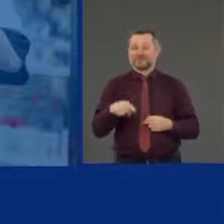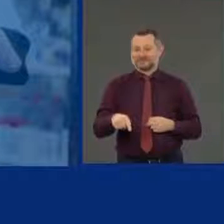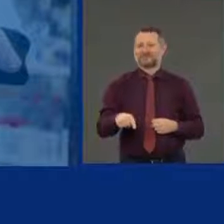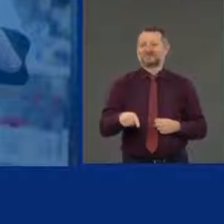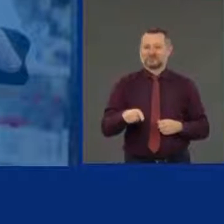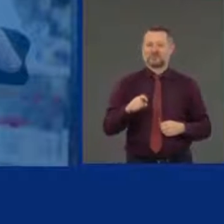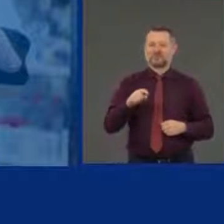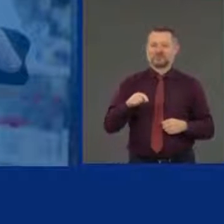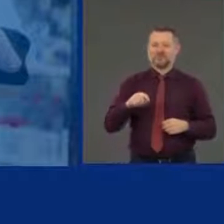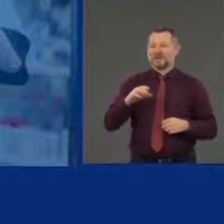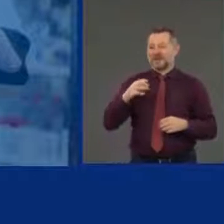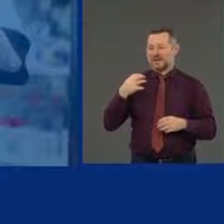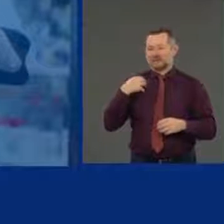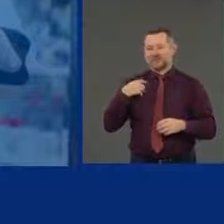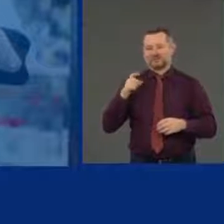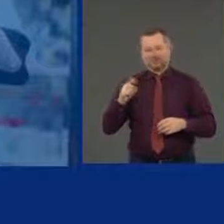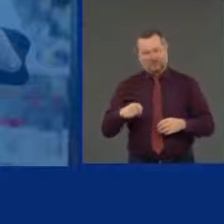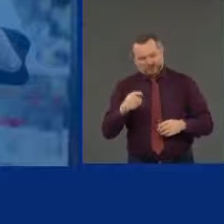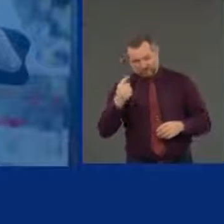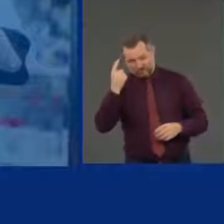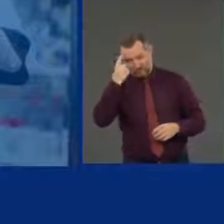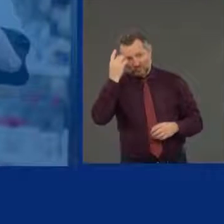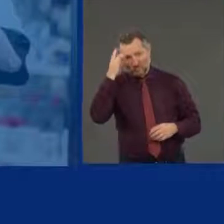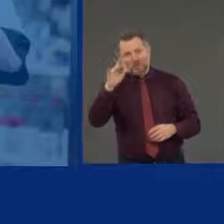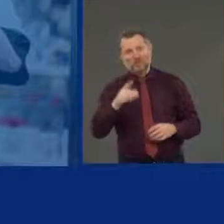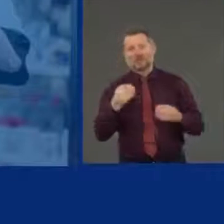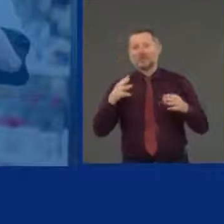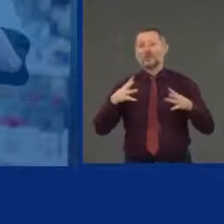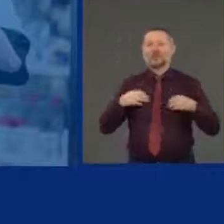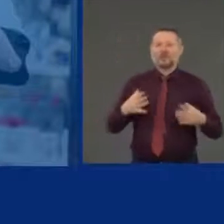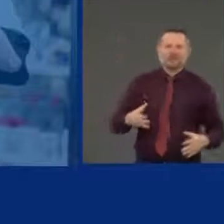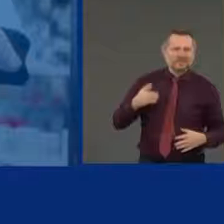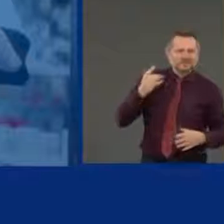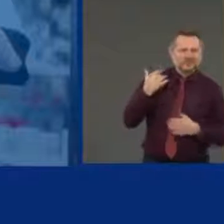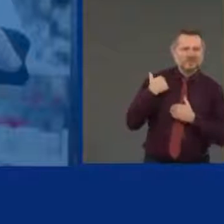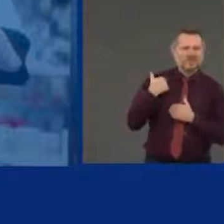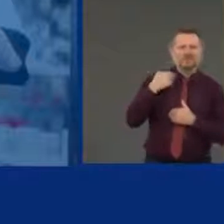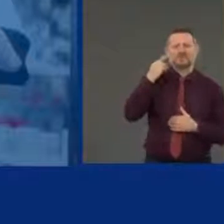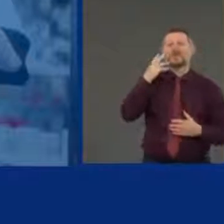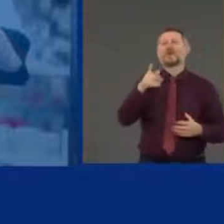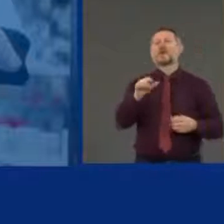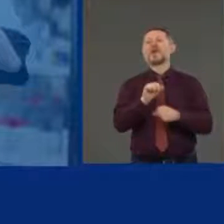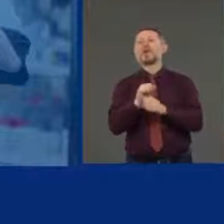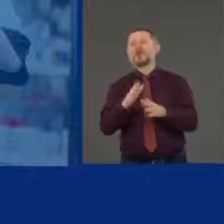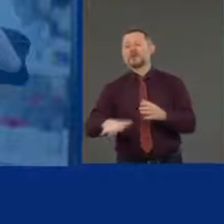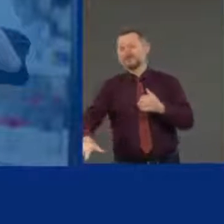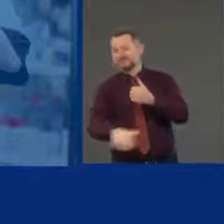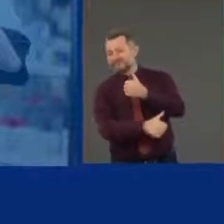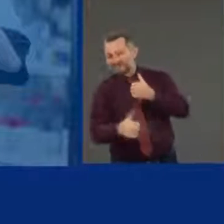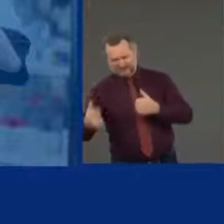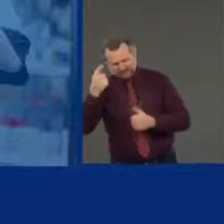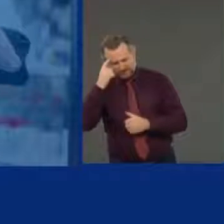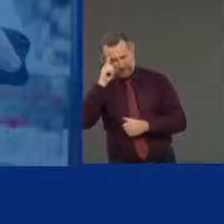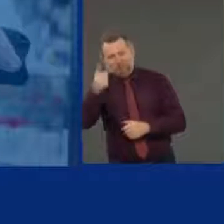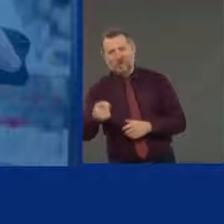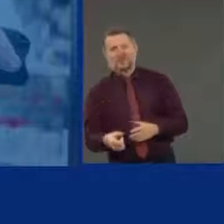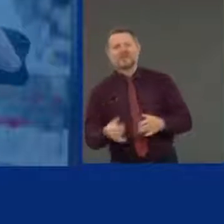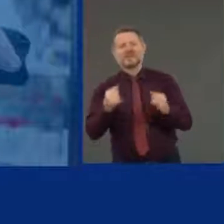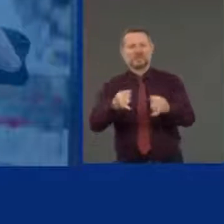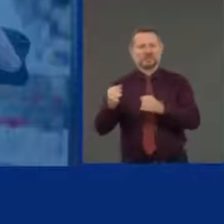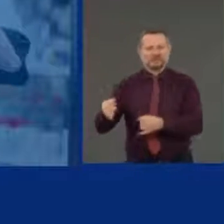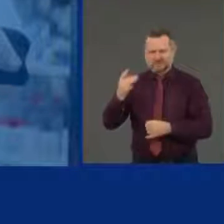smart. Store owners, be smart. Employees, be smart. Individuals, be smart.